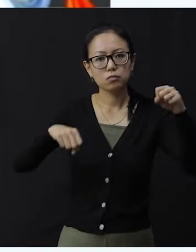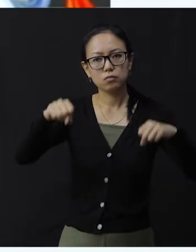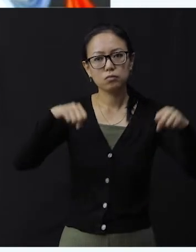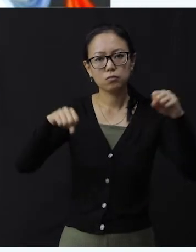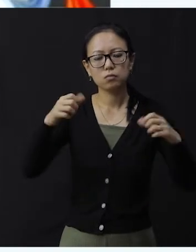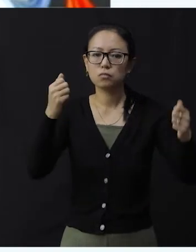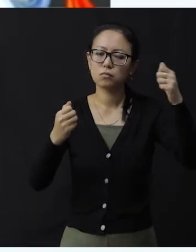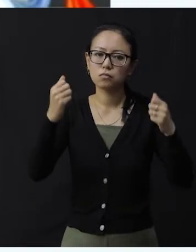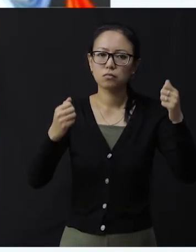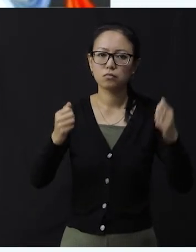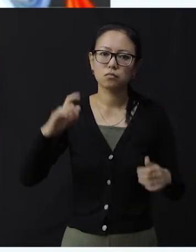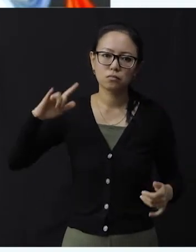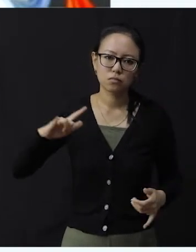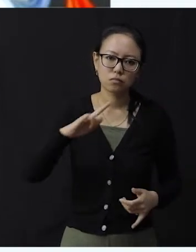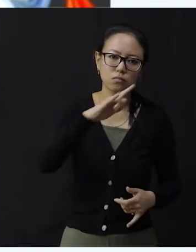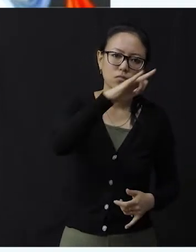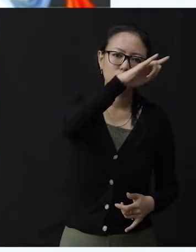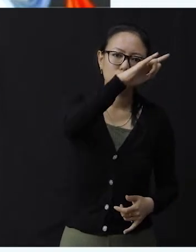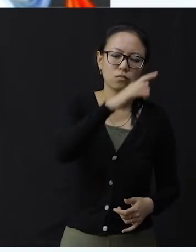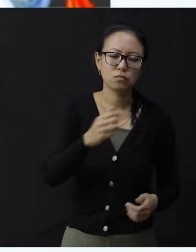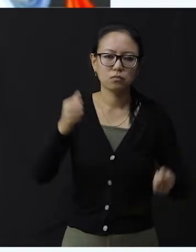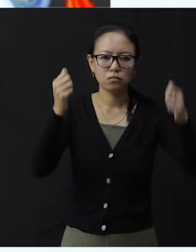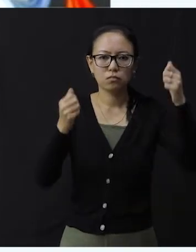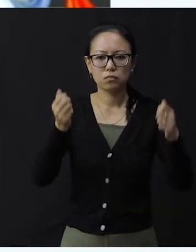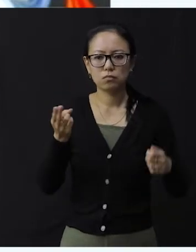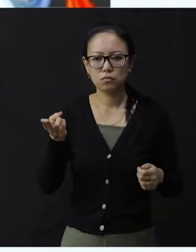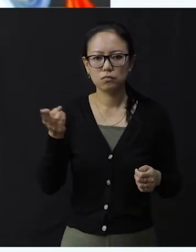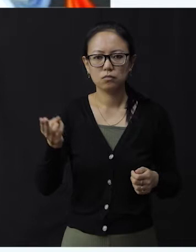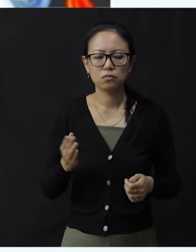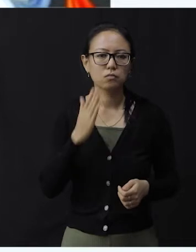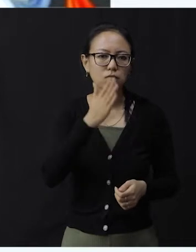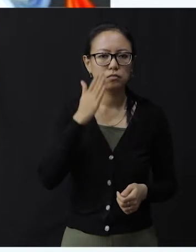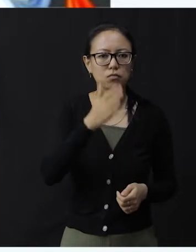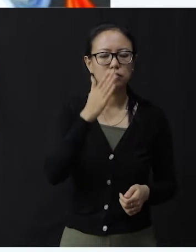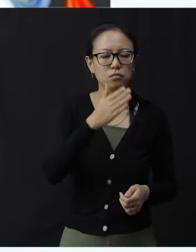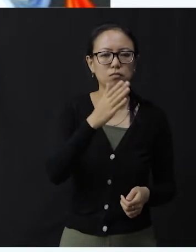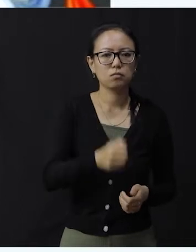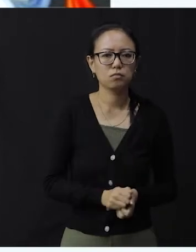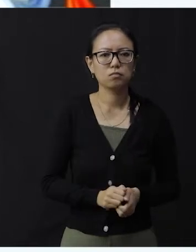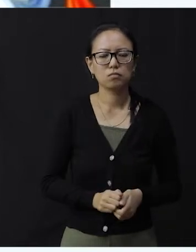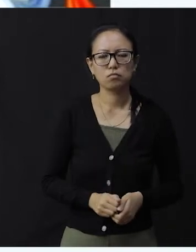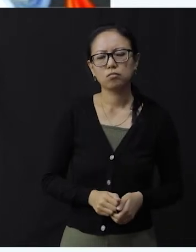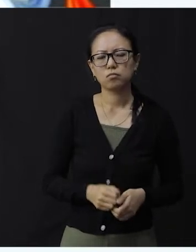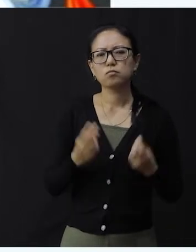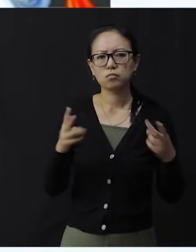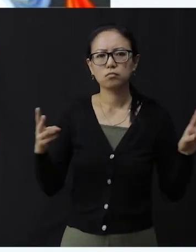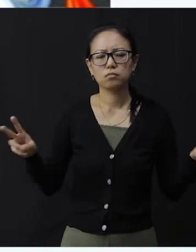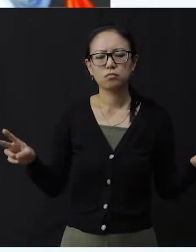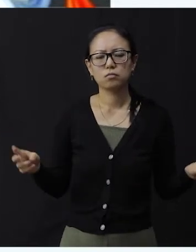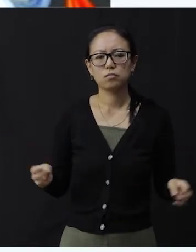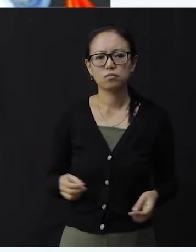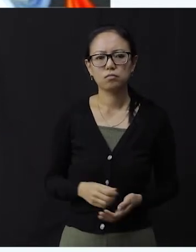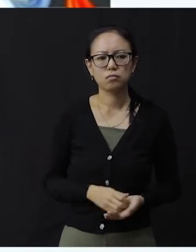a car, an aeroplane, a bus, or a train. So all these vehicles, they help us to